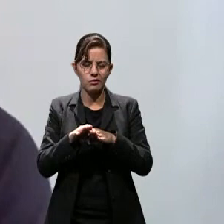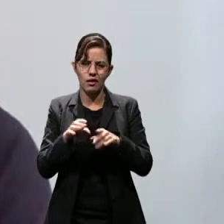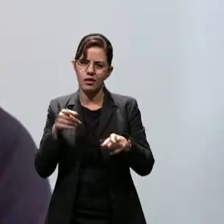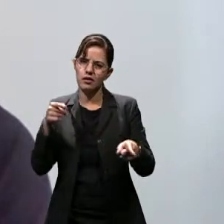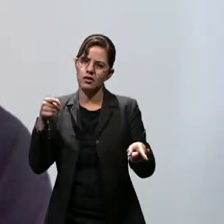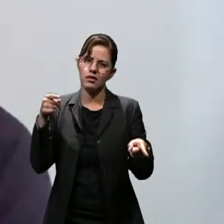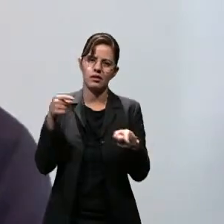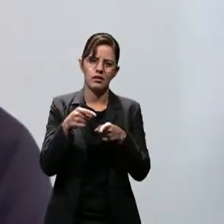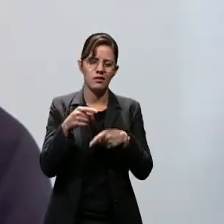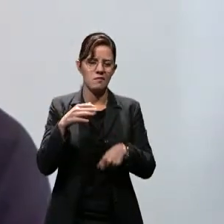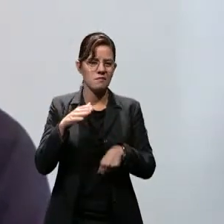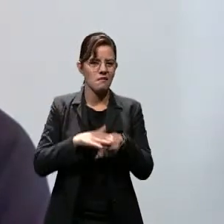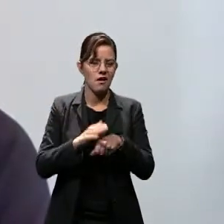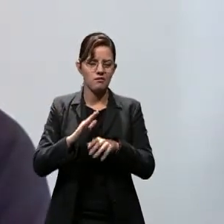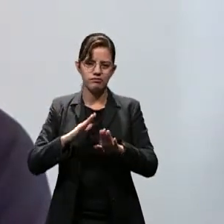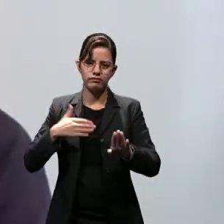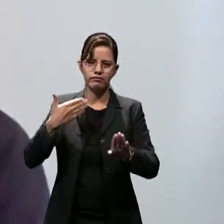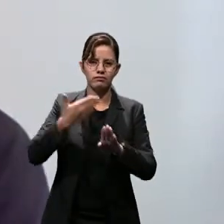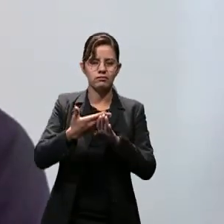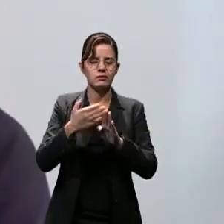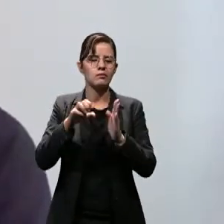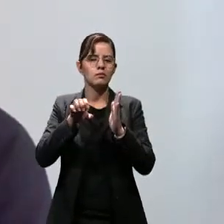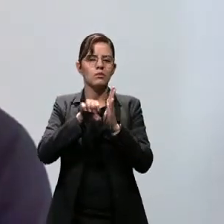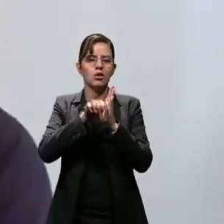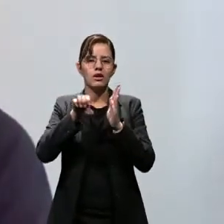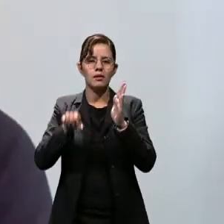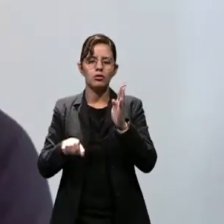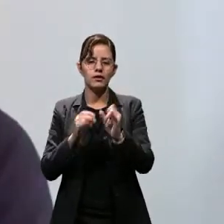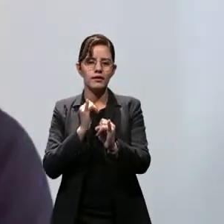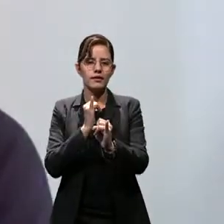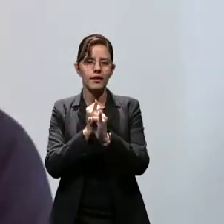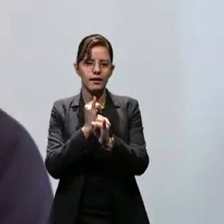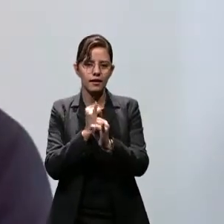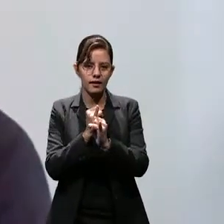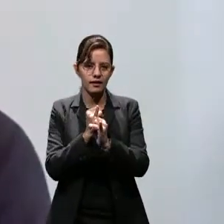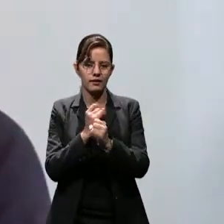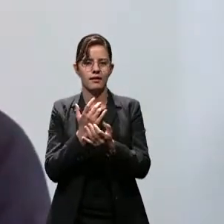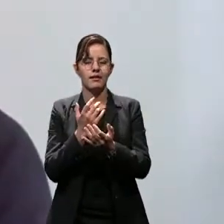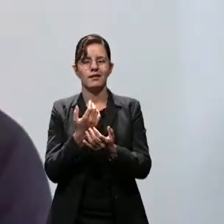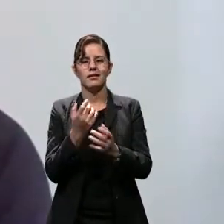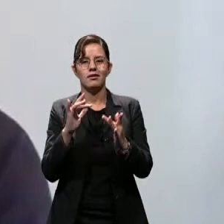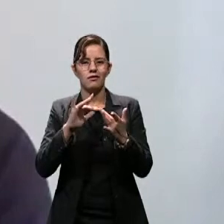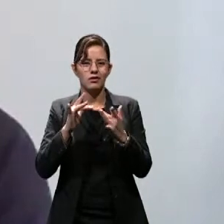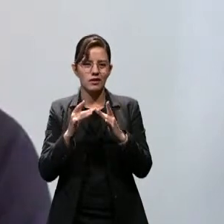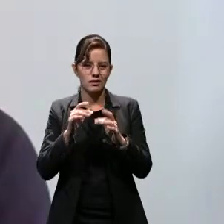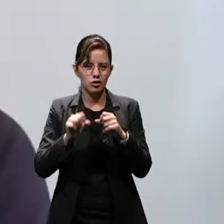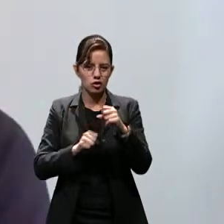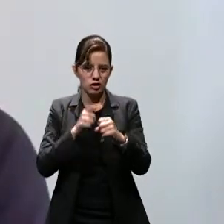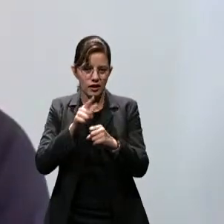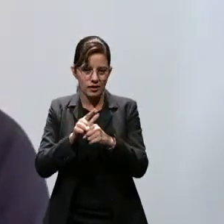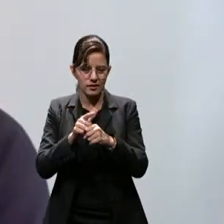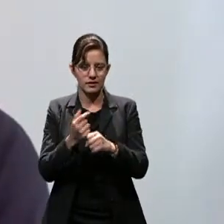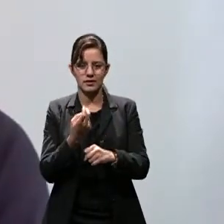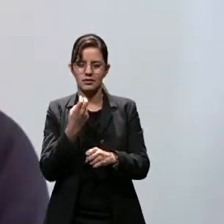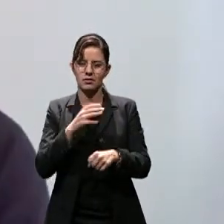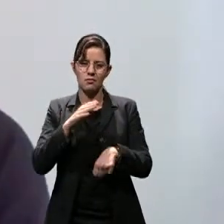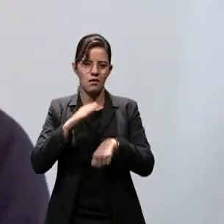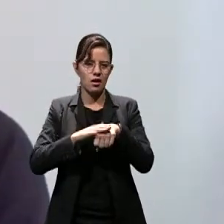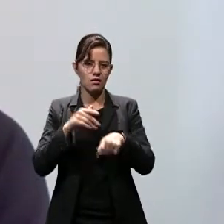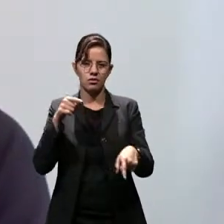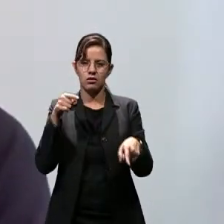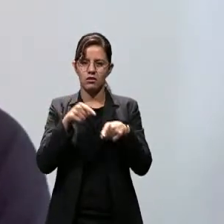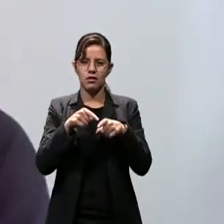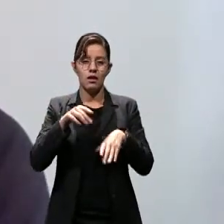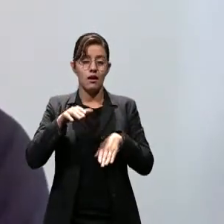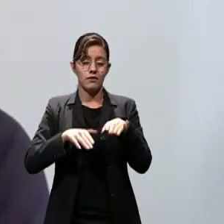aggressive. Social media promotes danger of disinformation, of fake news,